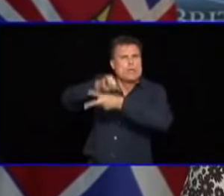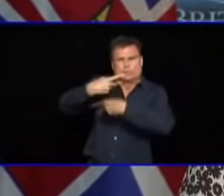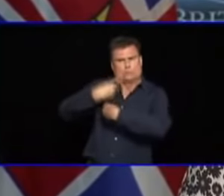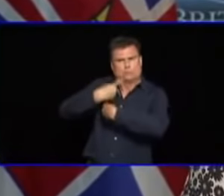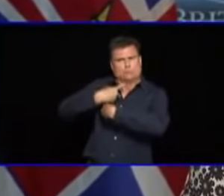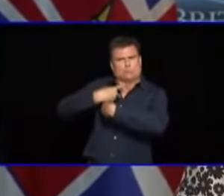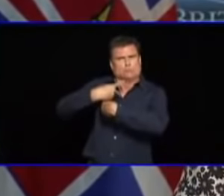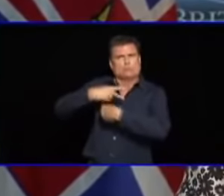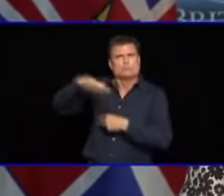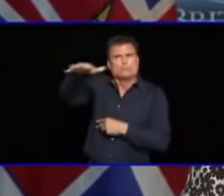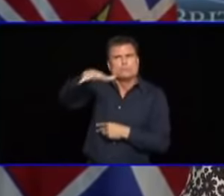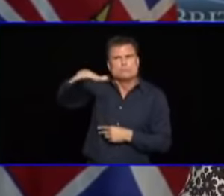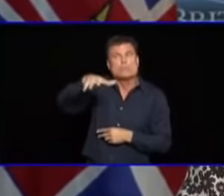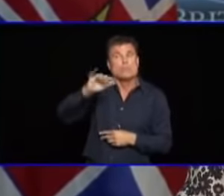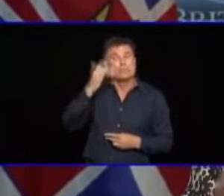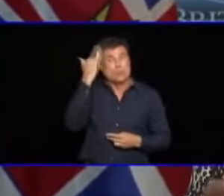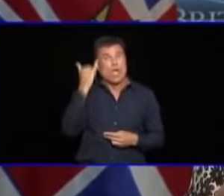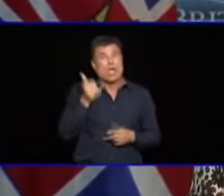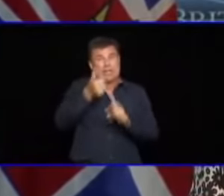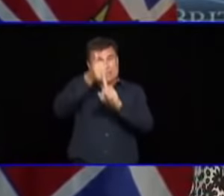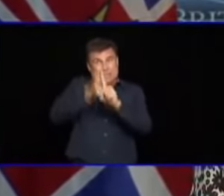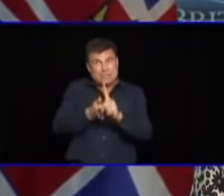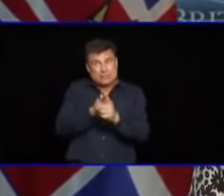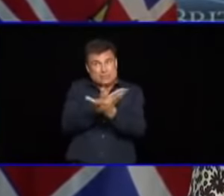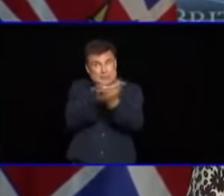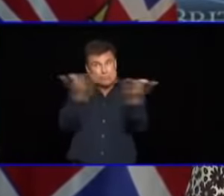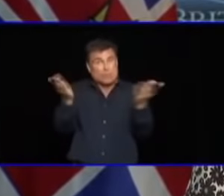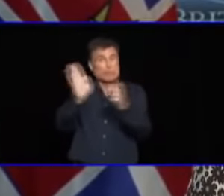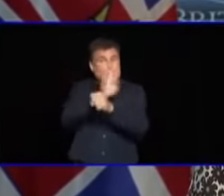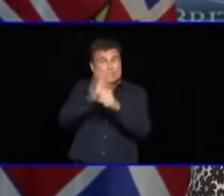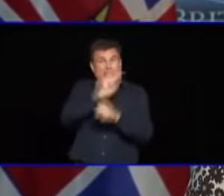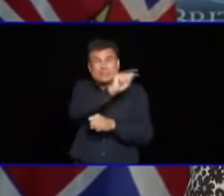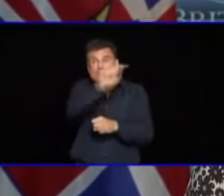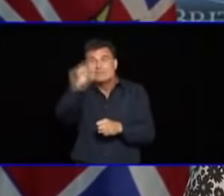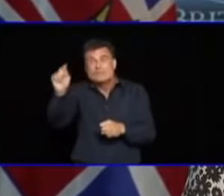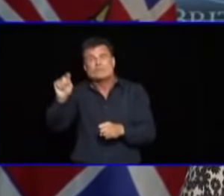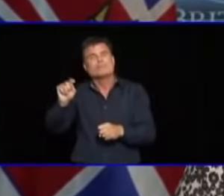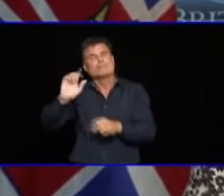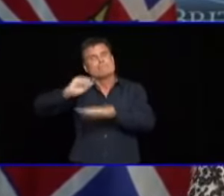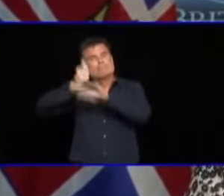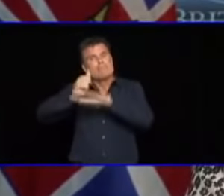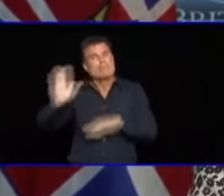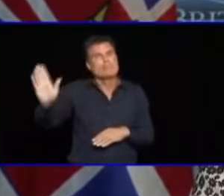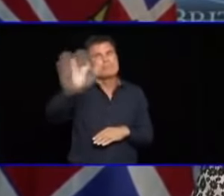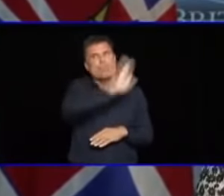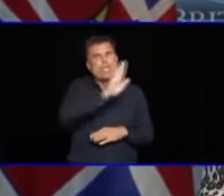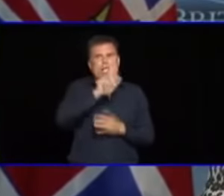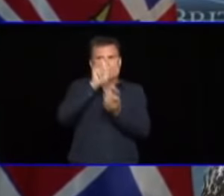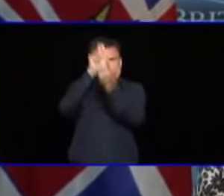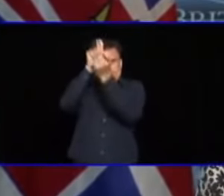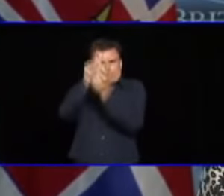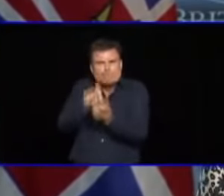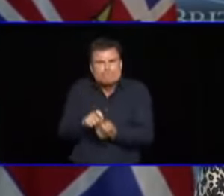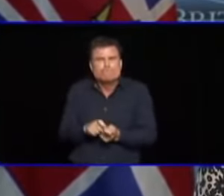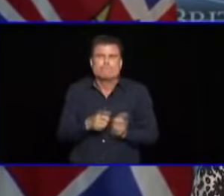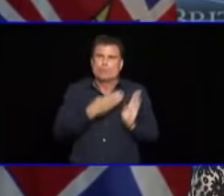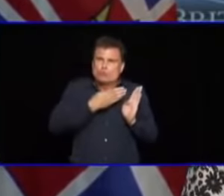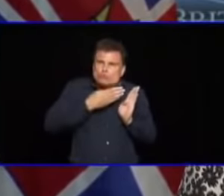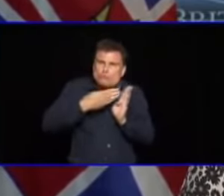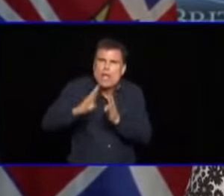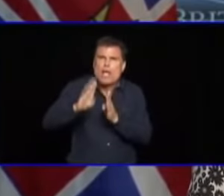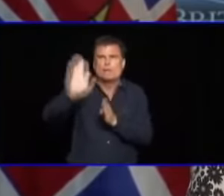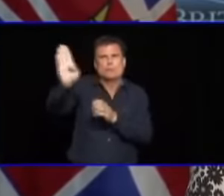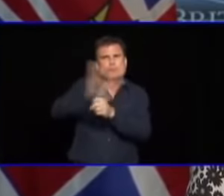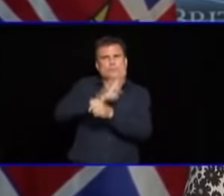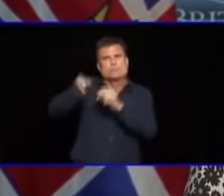plan. We need it for every business, every organization in our province. And we should think about our own personal